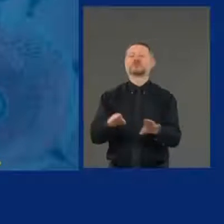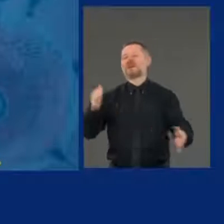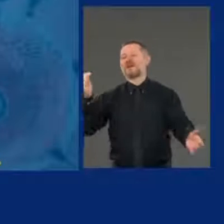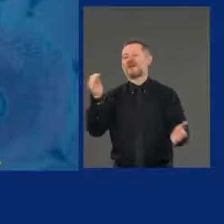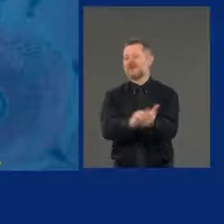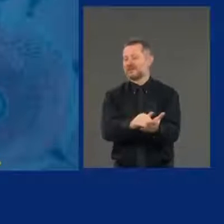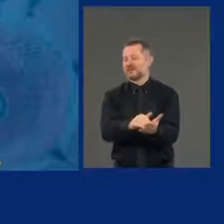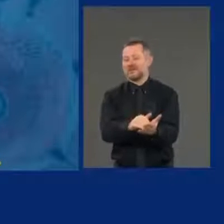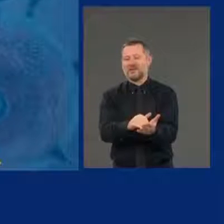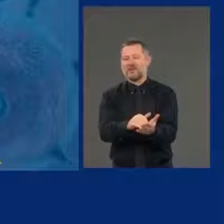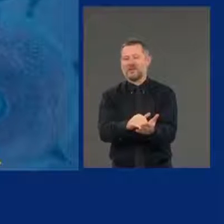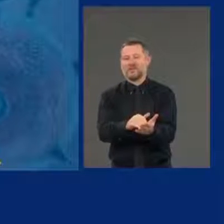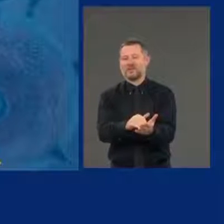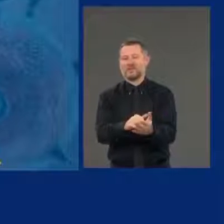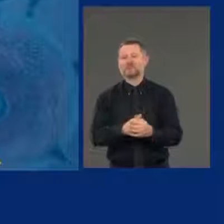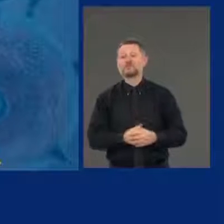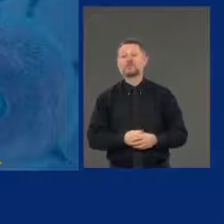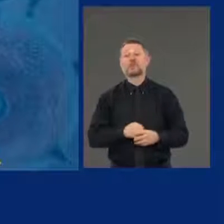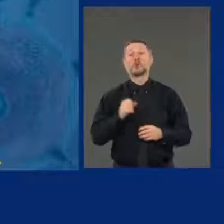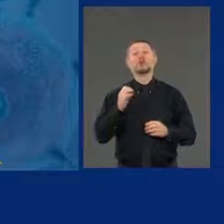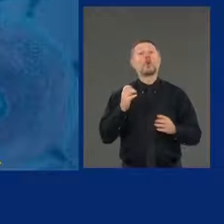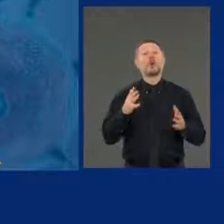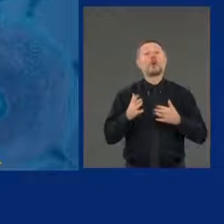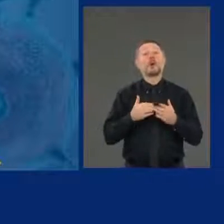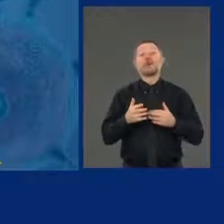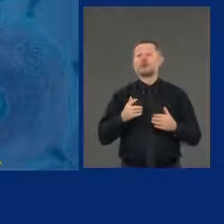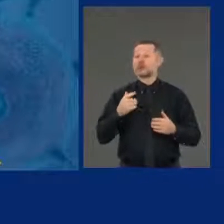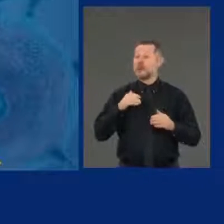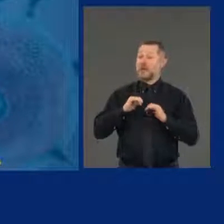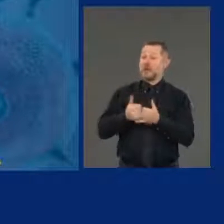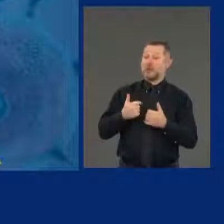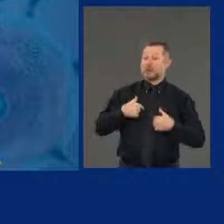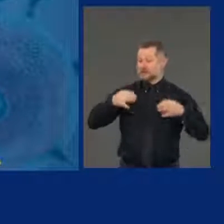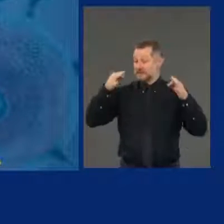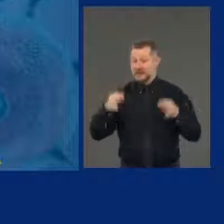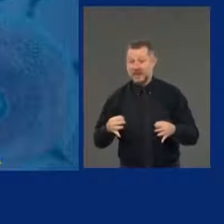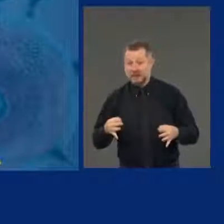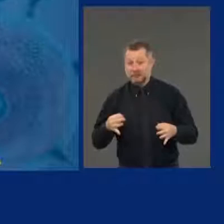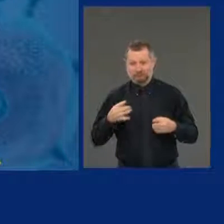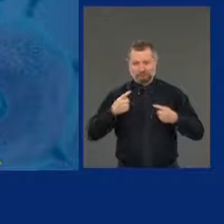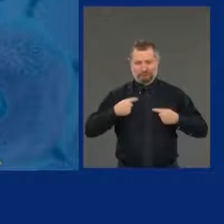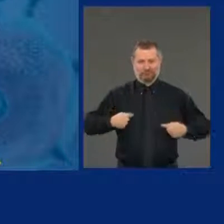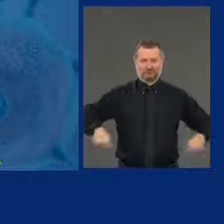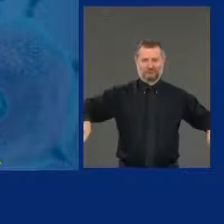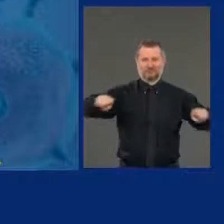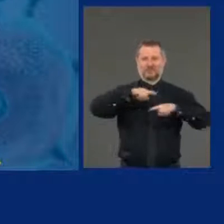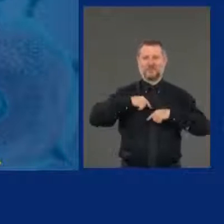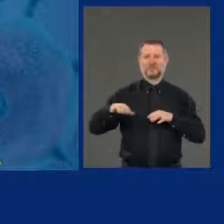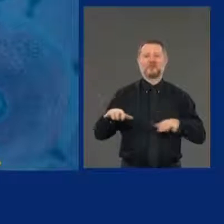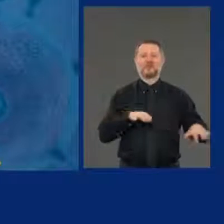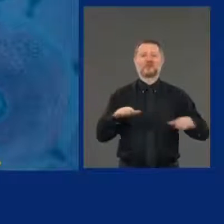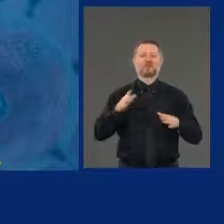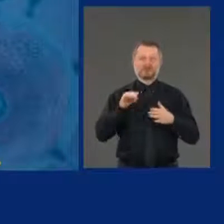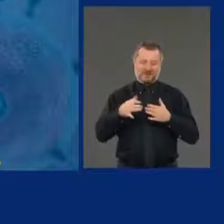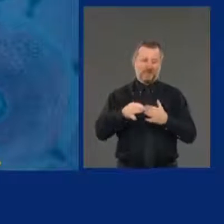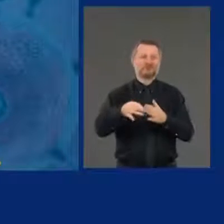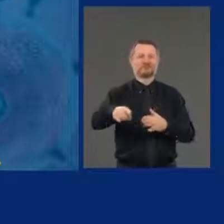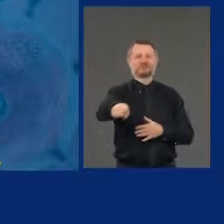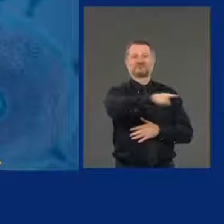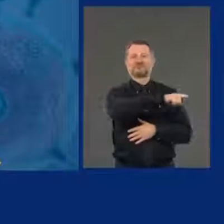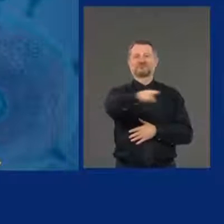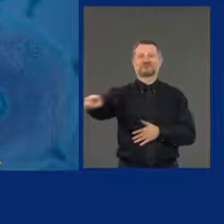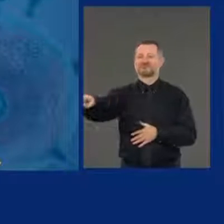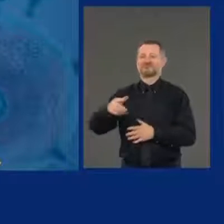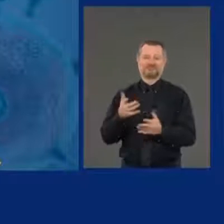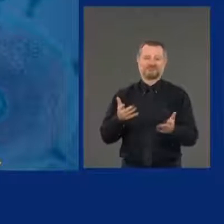What makes the determination? It's what we do. It is our behavior. Nothing more, nothing less. Well, all